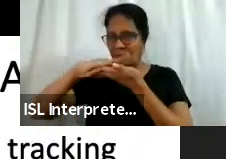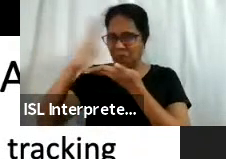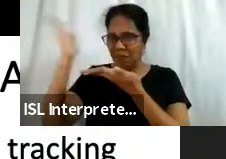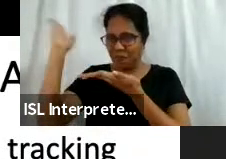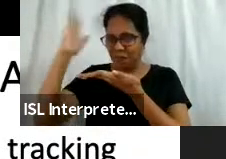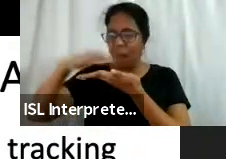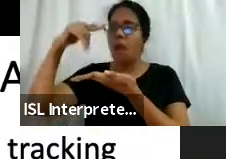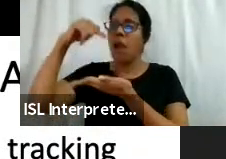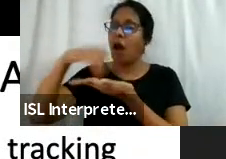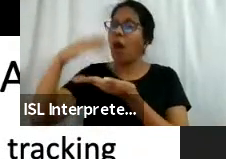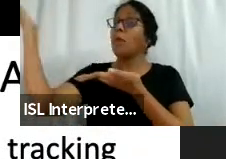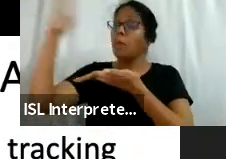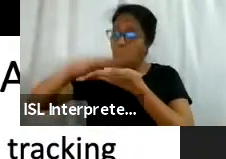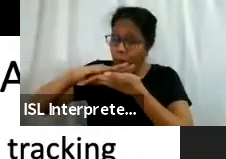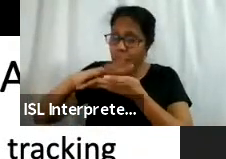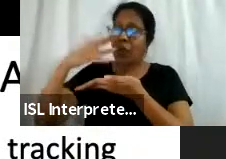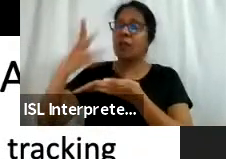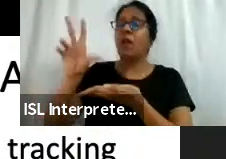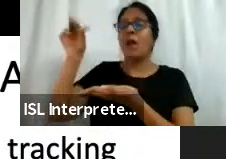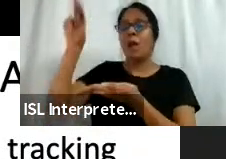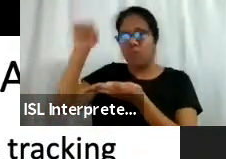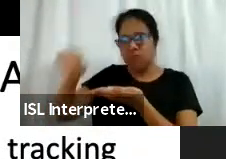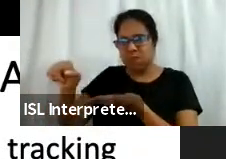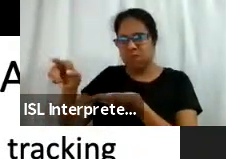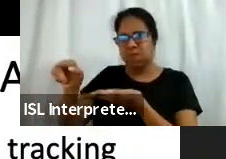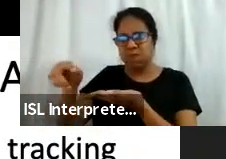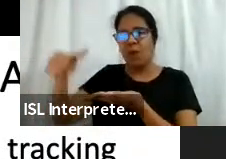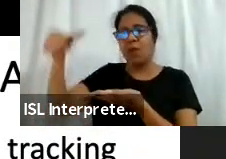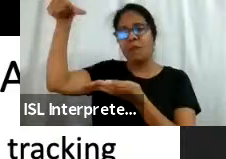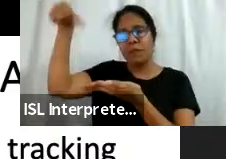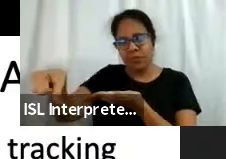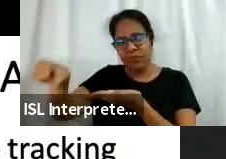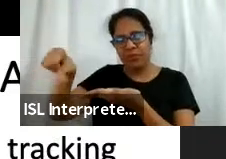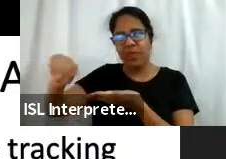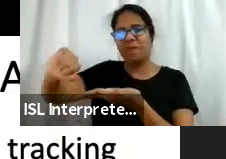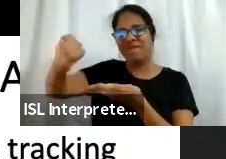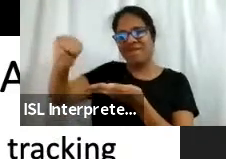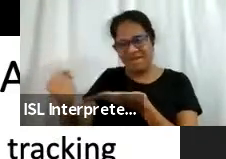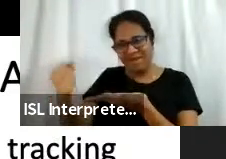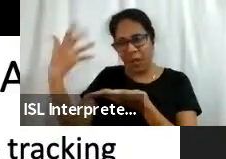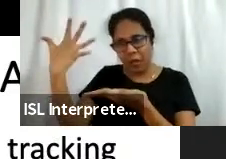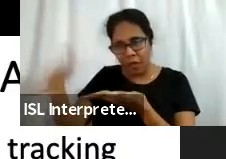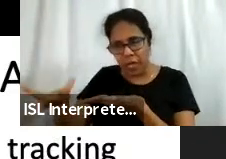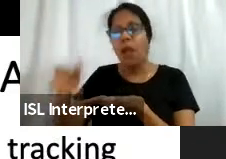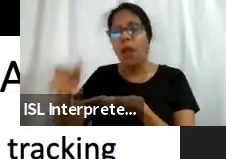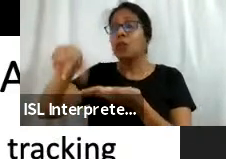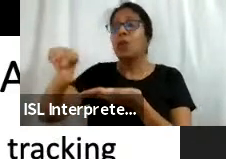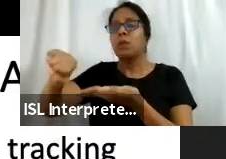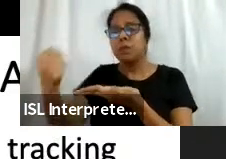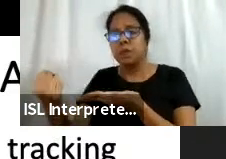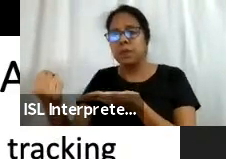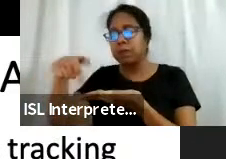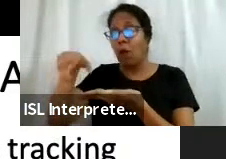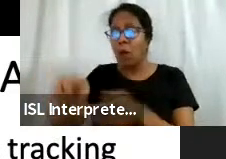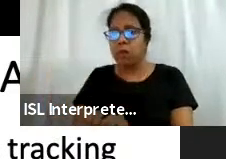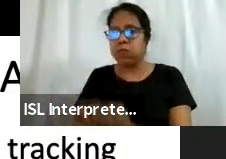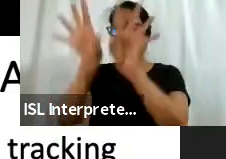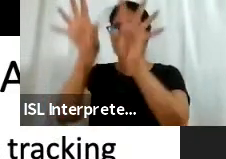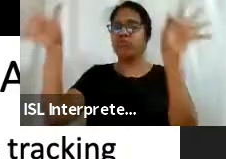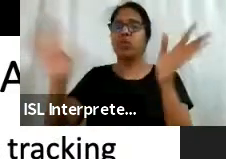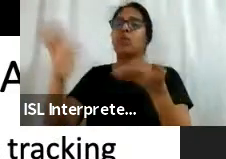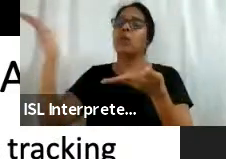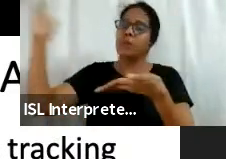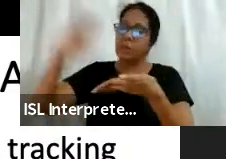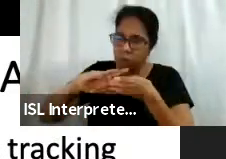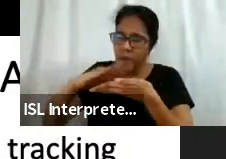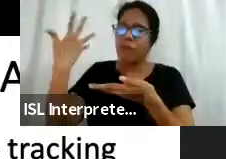before flushing. Flushing leads to a lot of aerosol, which leads to spread of virus. So ensure that you close the lid and then